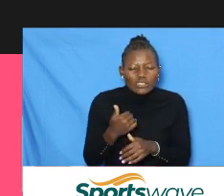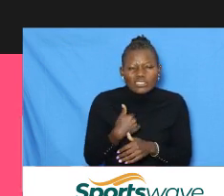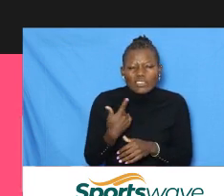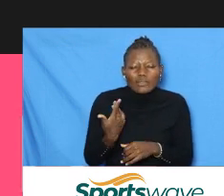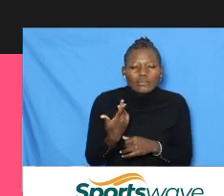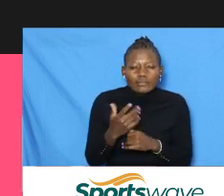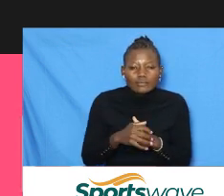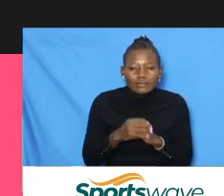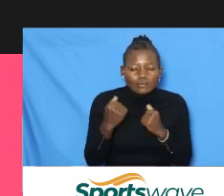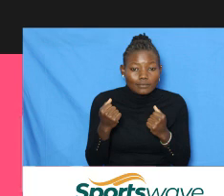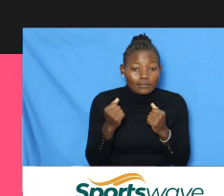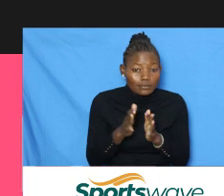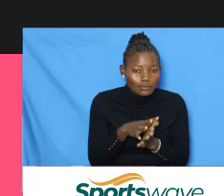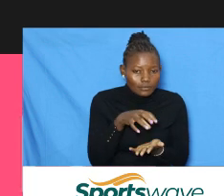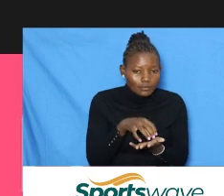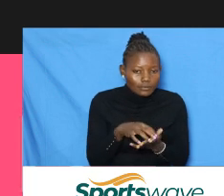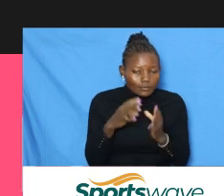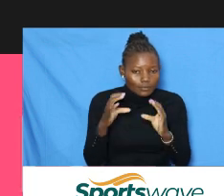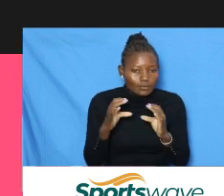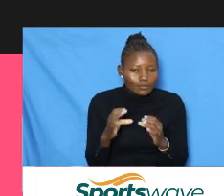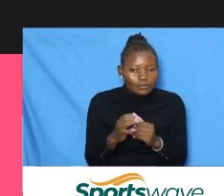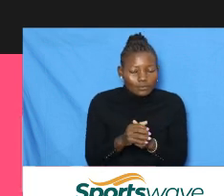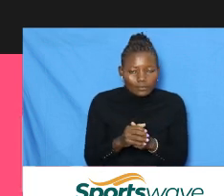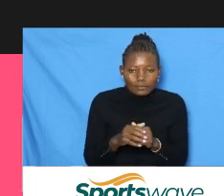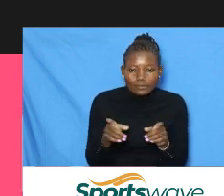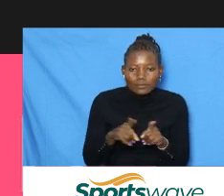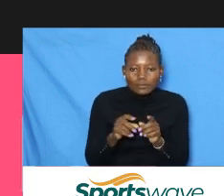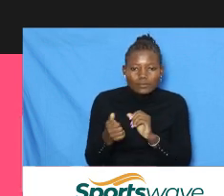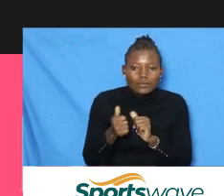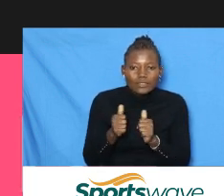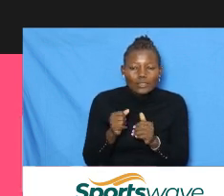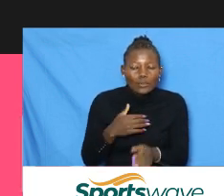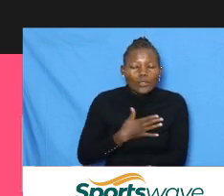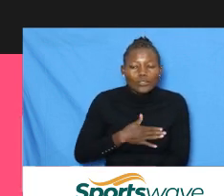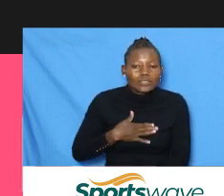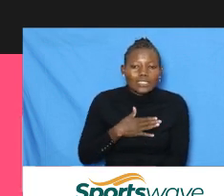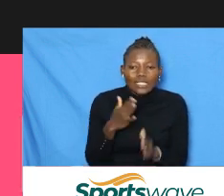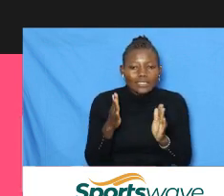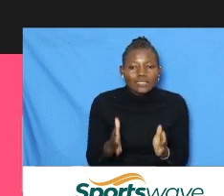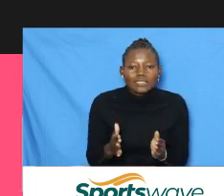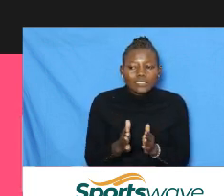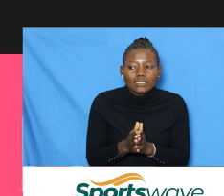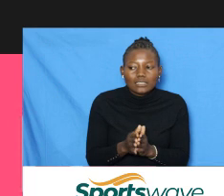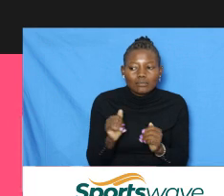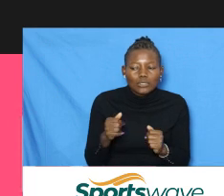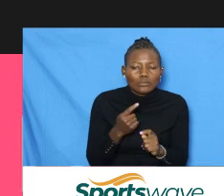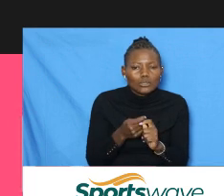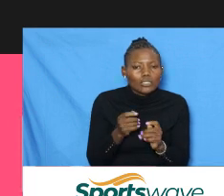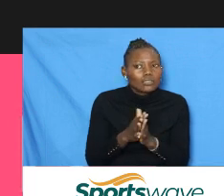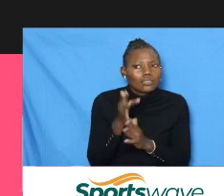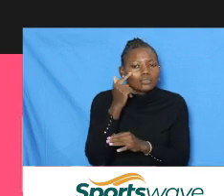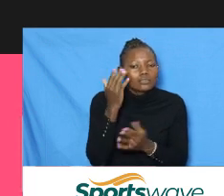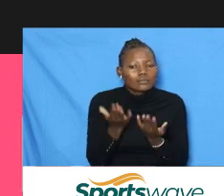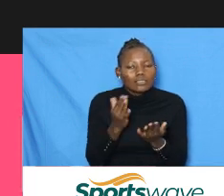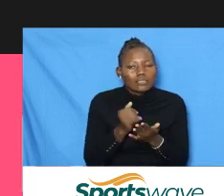strength and conditioning coaches and the sports scientists. They've got tests that can test and find out whether a person